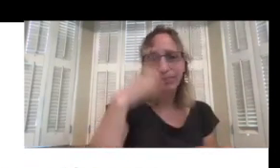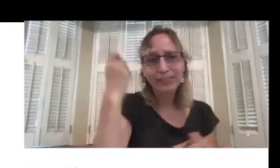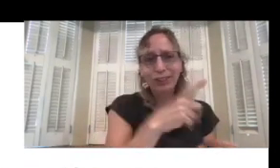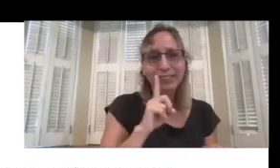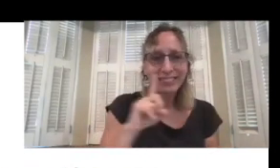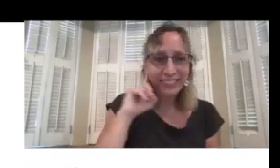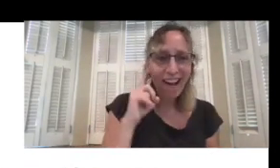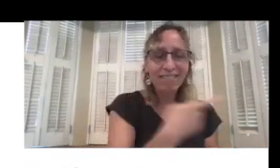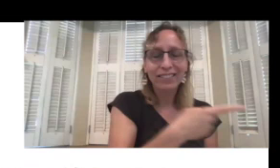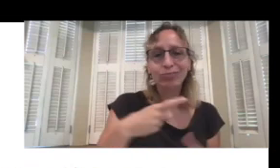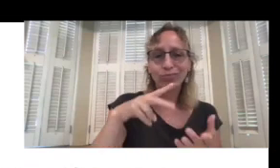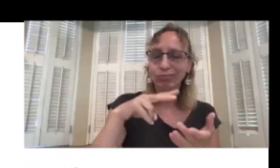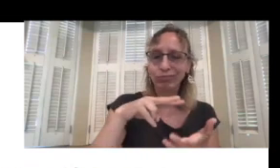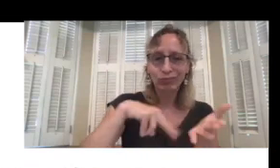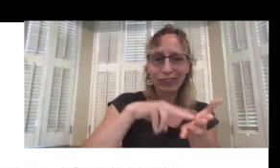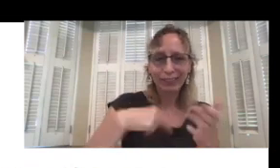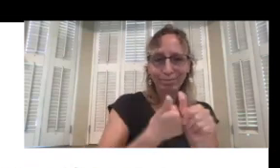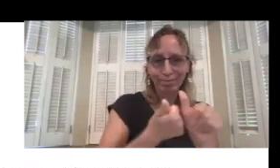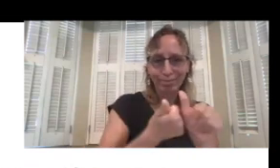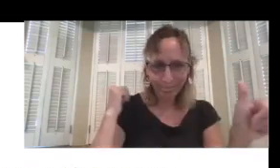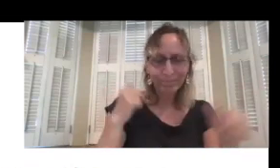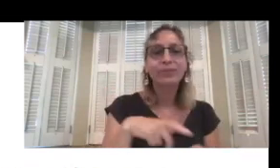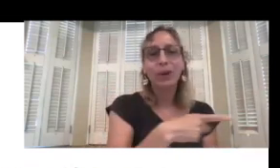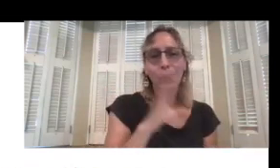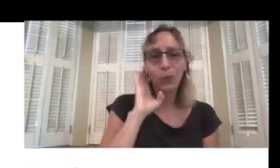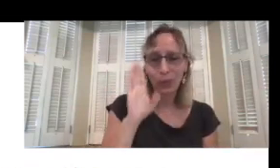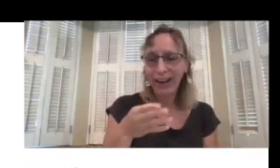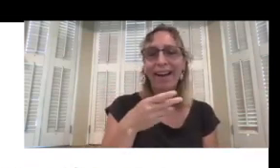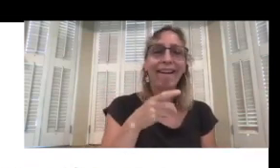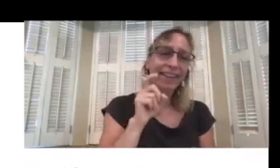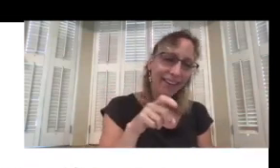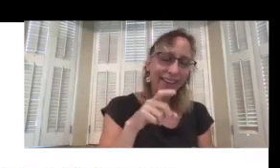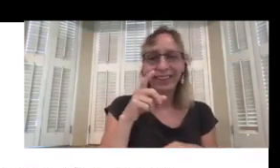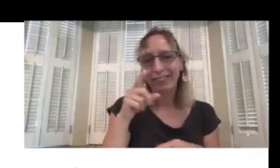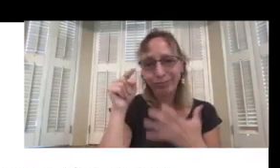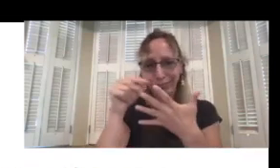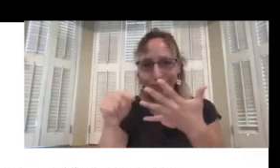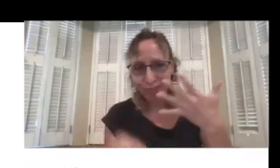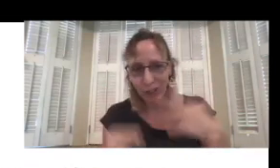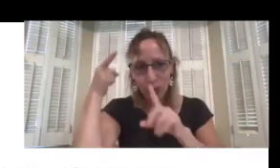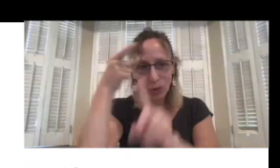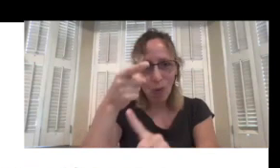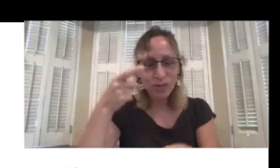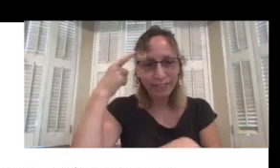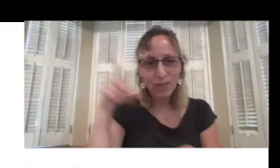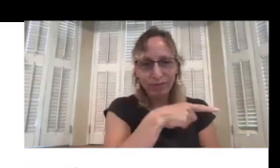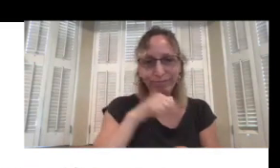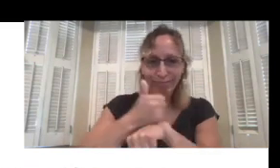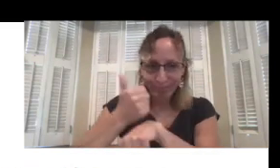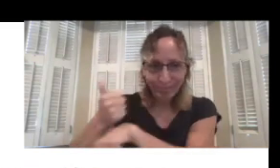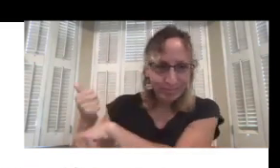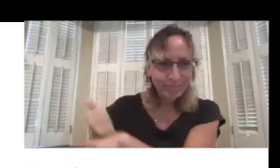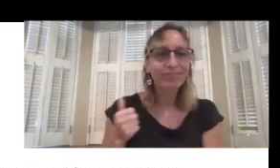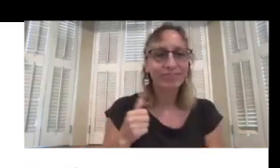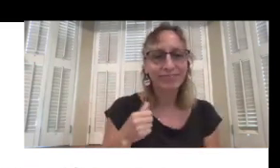pet peeves. Often people will write, because this person is deaf, they are behind in reading, and we need